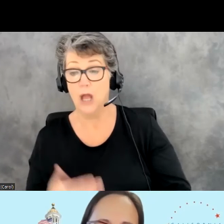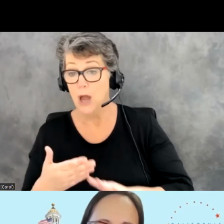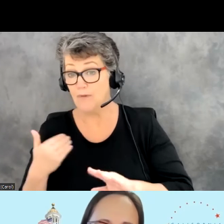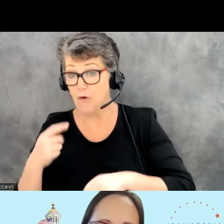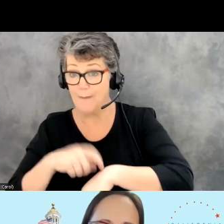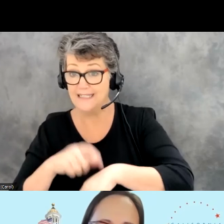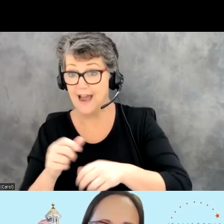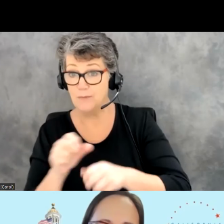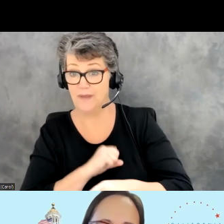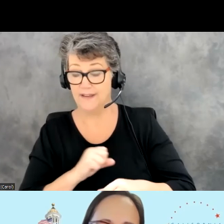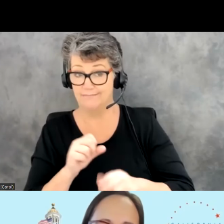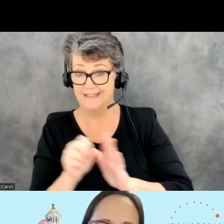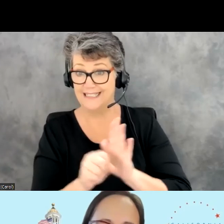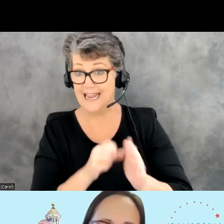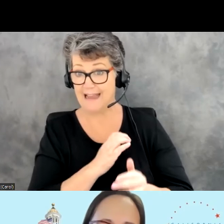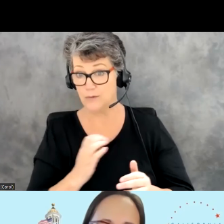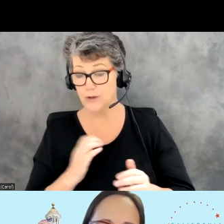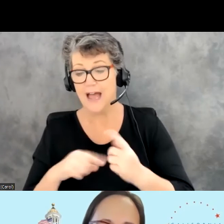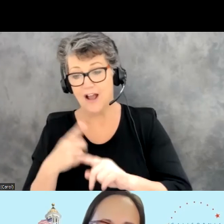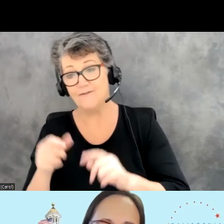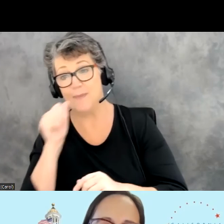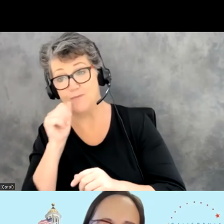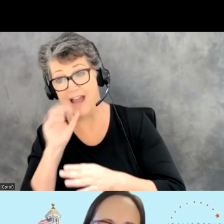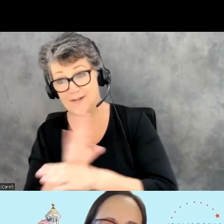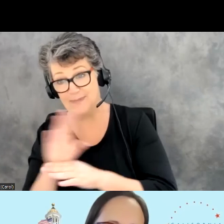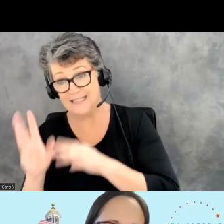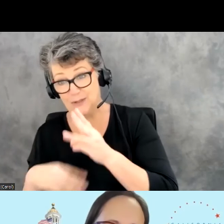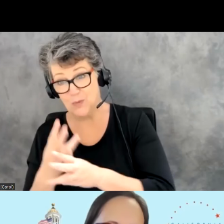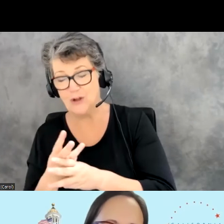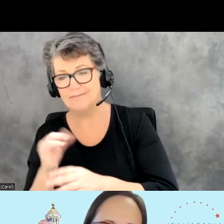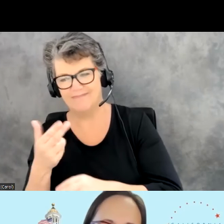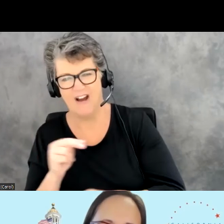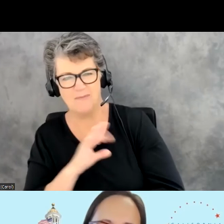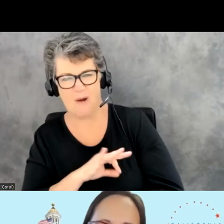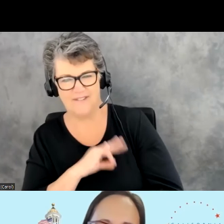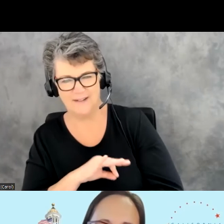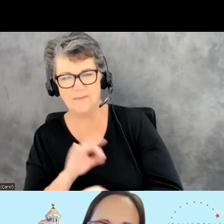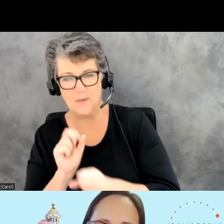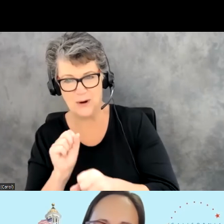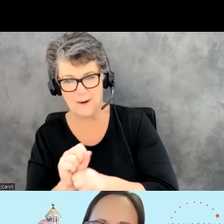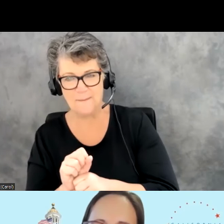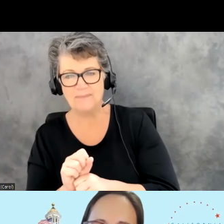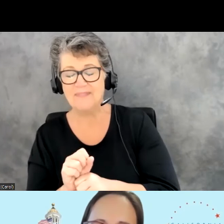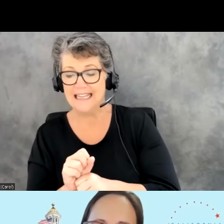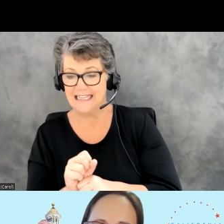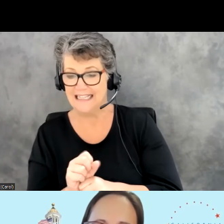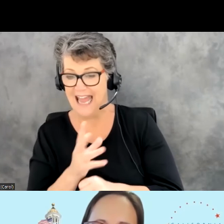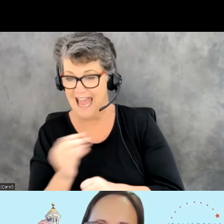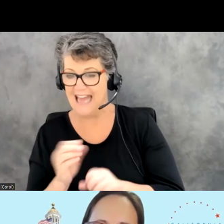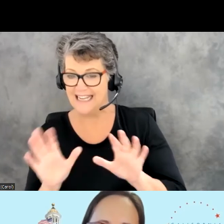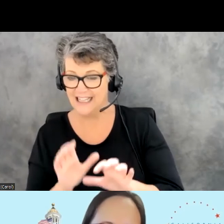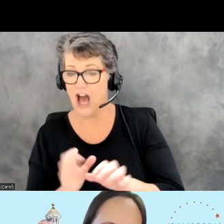with the State Council, I come from the private sector, specifically nonprofit work, and did a lot